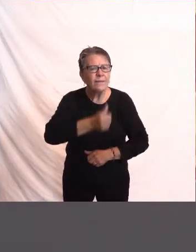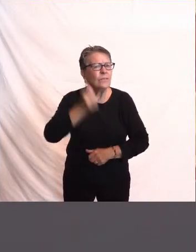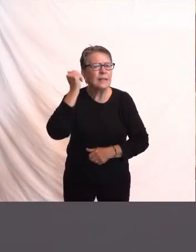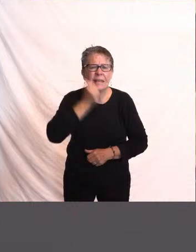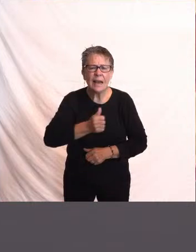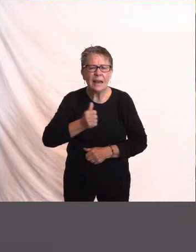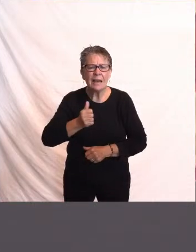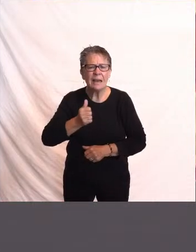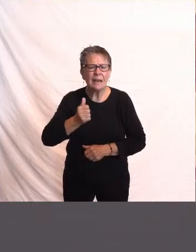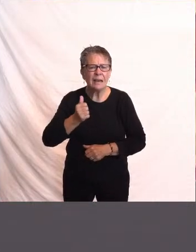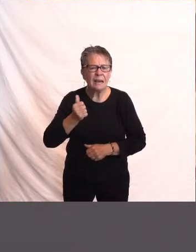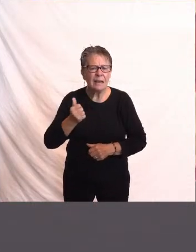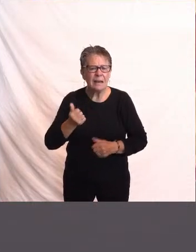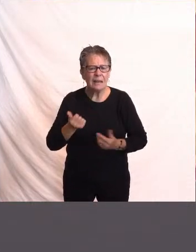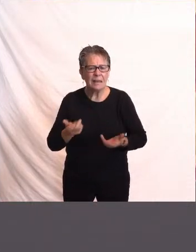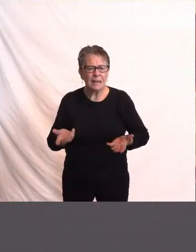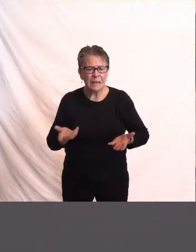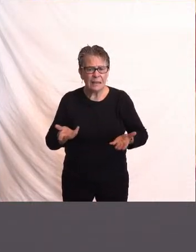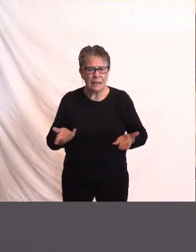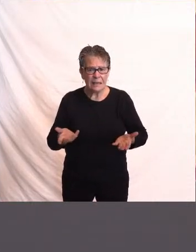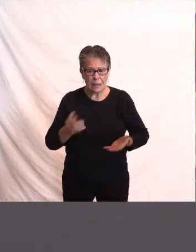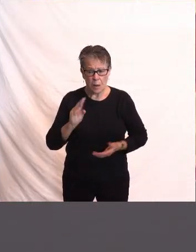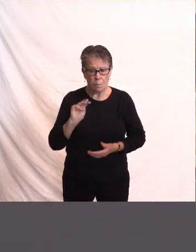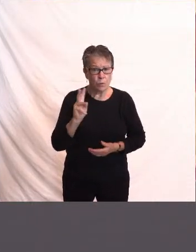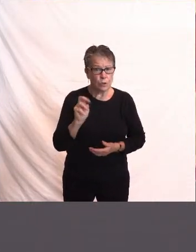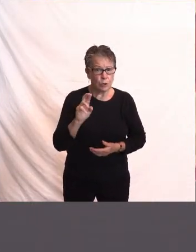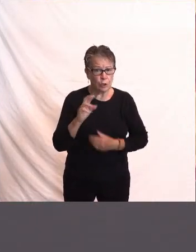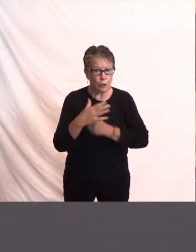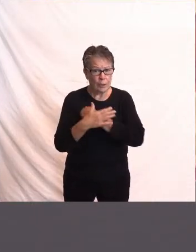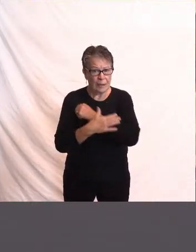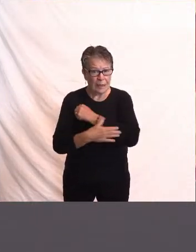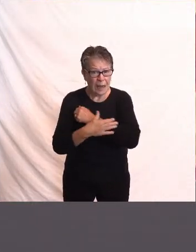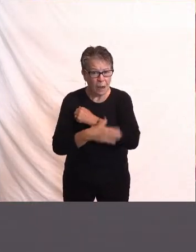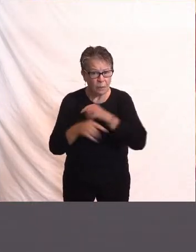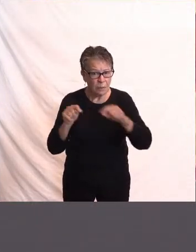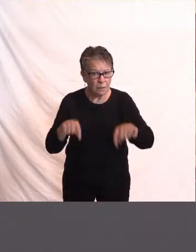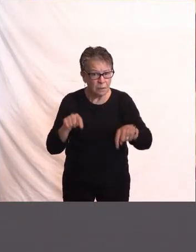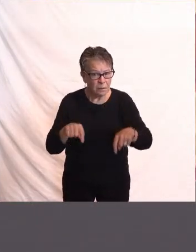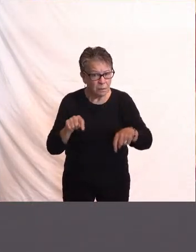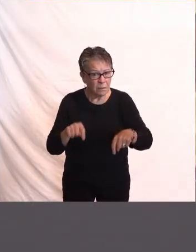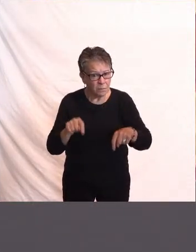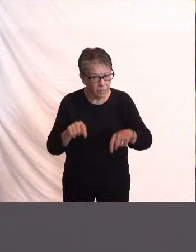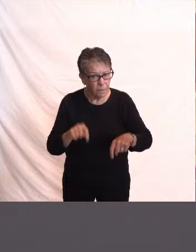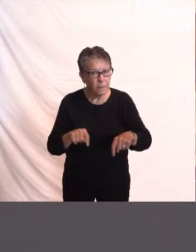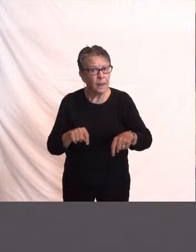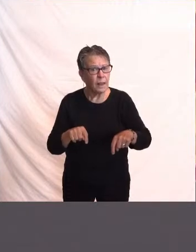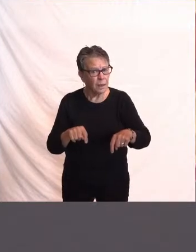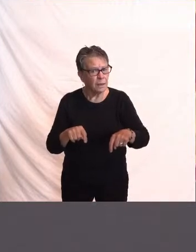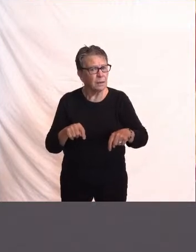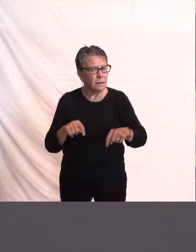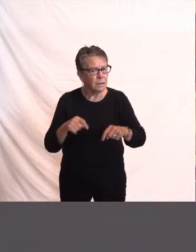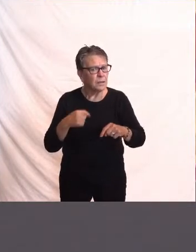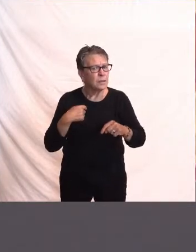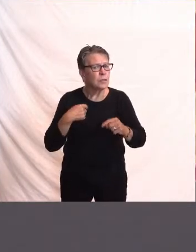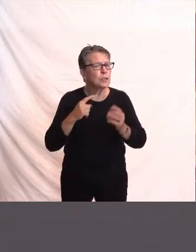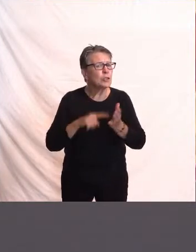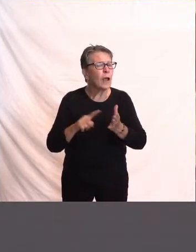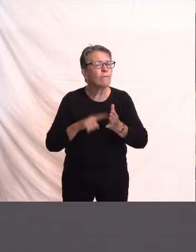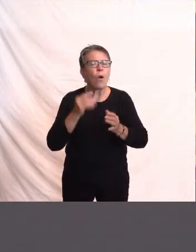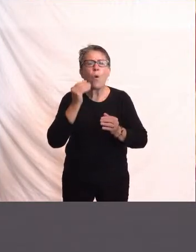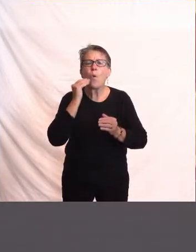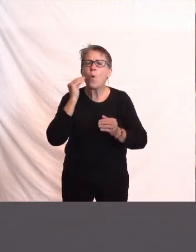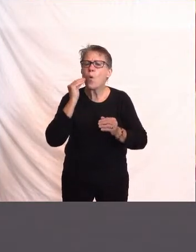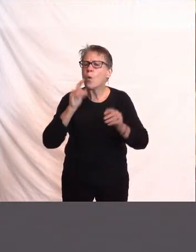site, it's a home test that you apply for and it'll be sent to you. We would like to have an